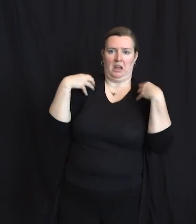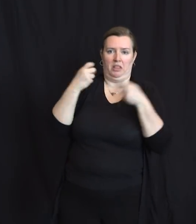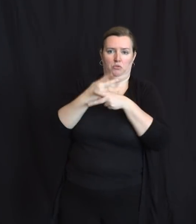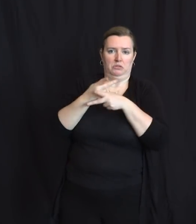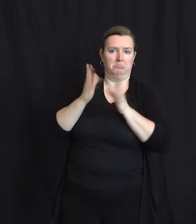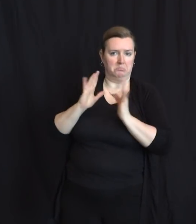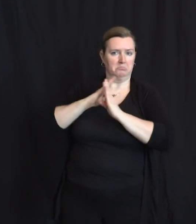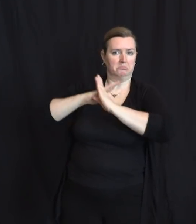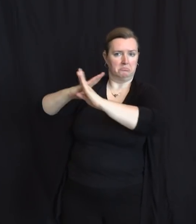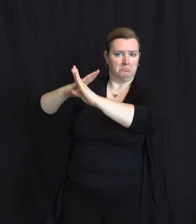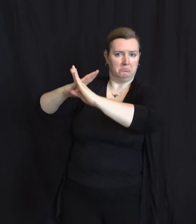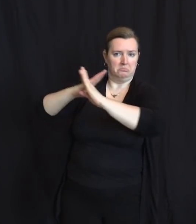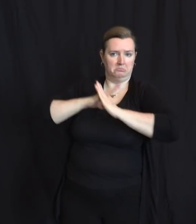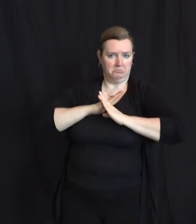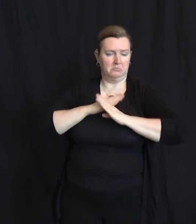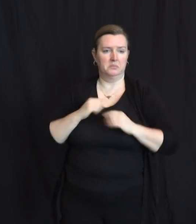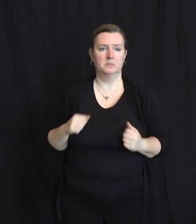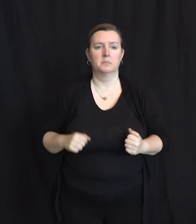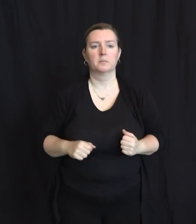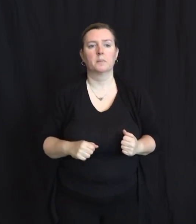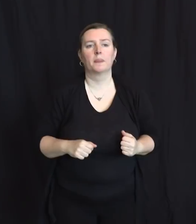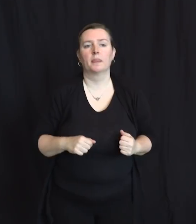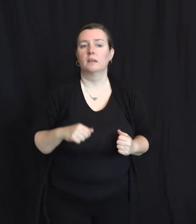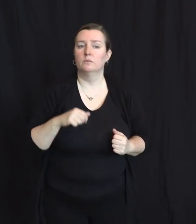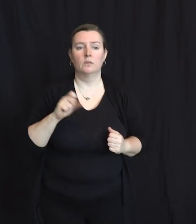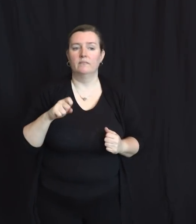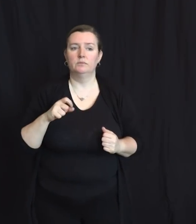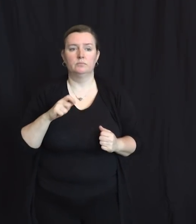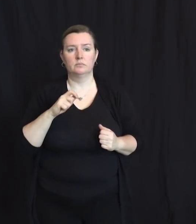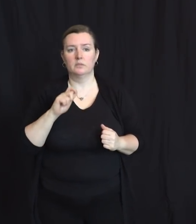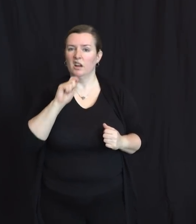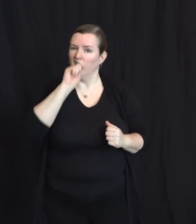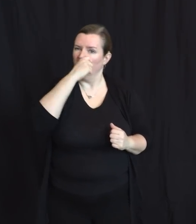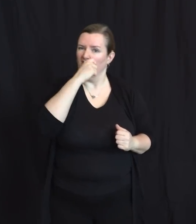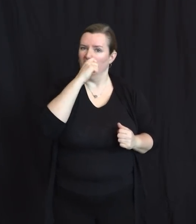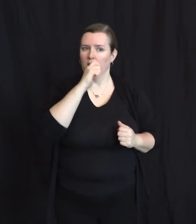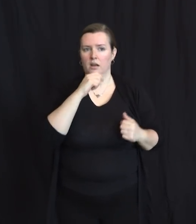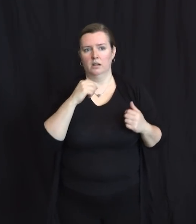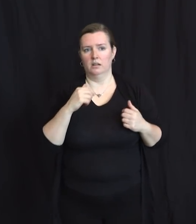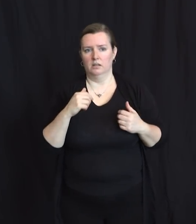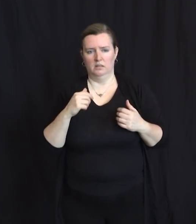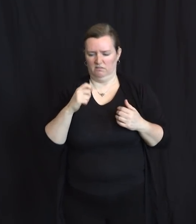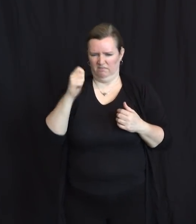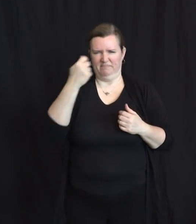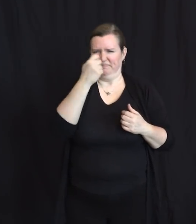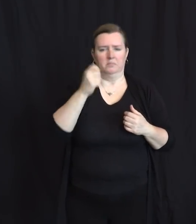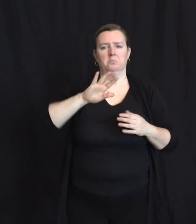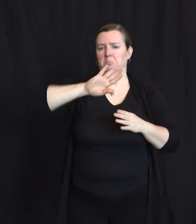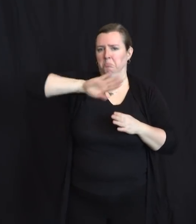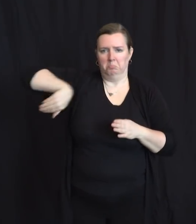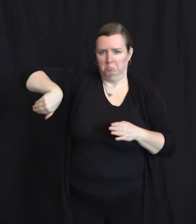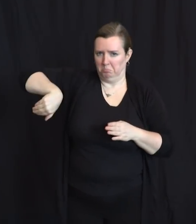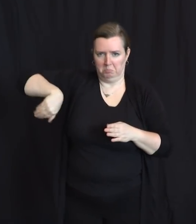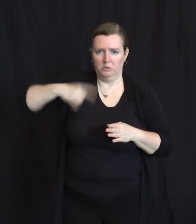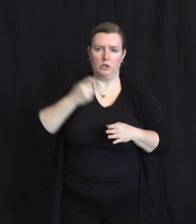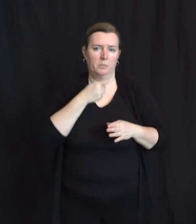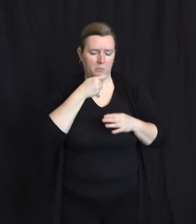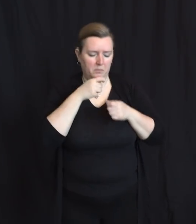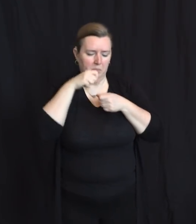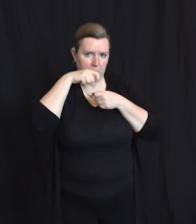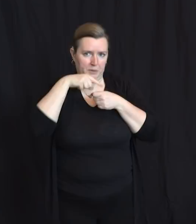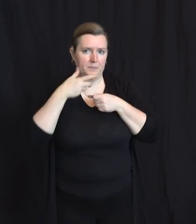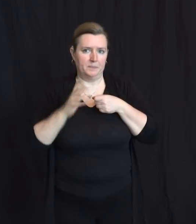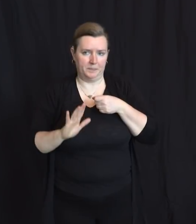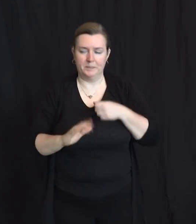and eliminates the need for swabs and viral transport media, which are the key rate-limiting steps for most tests right now. Early